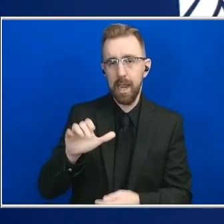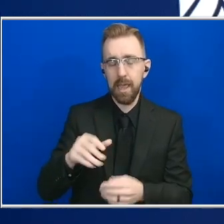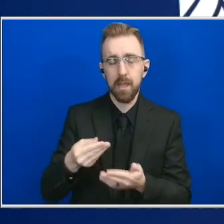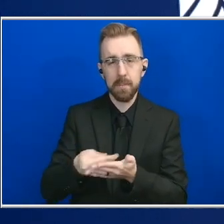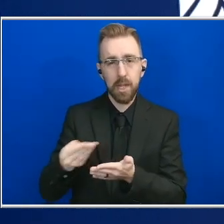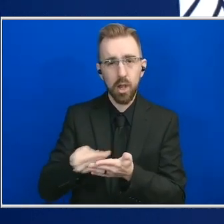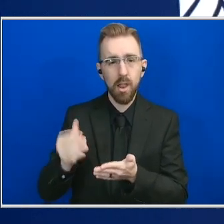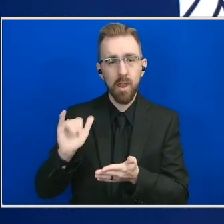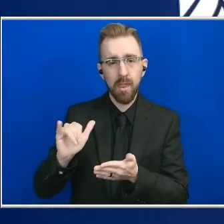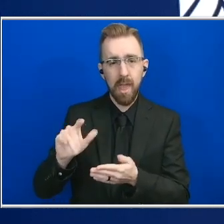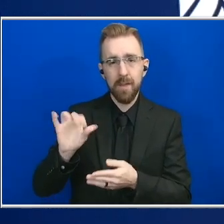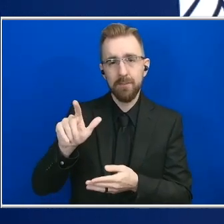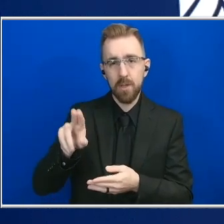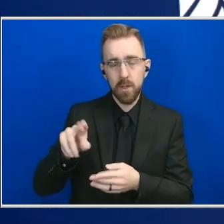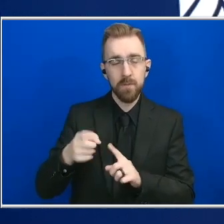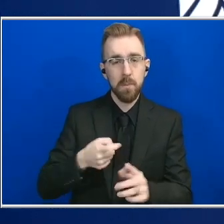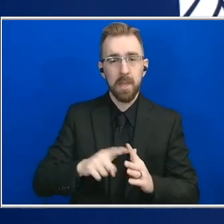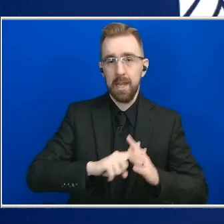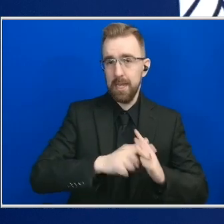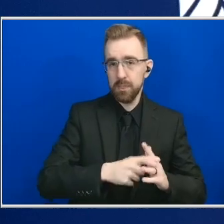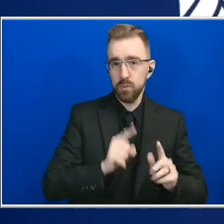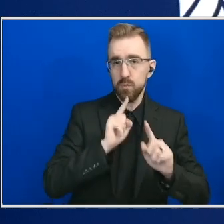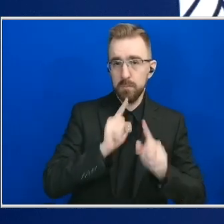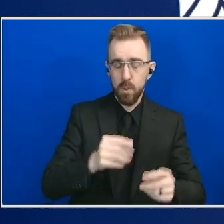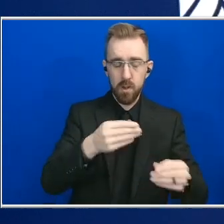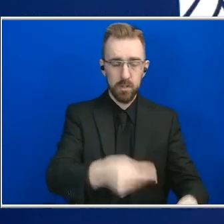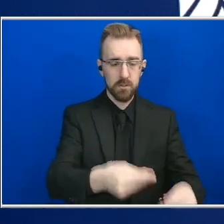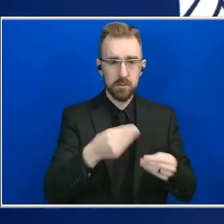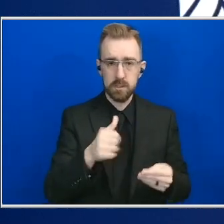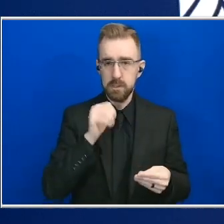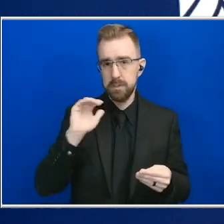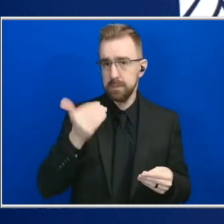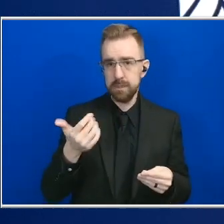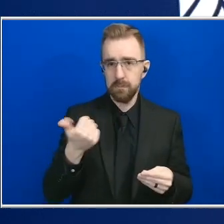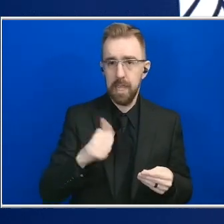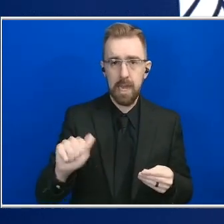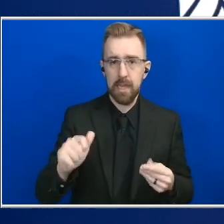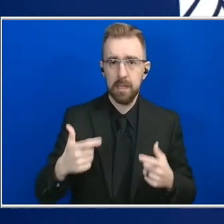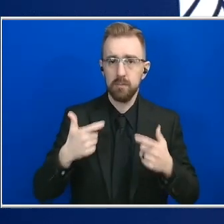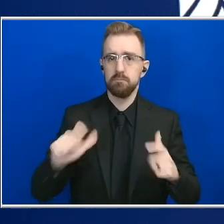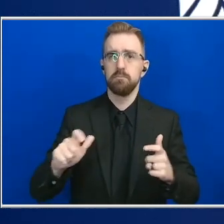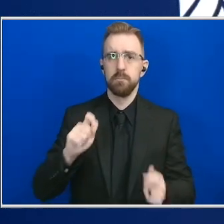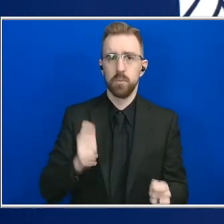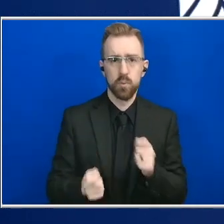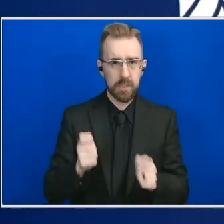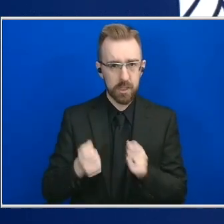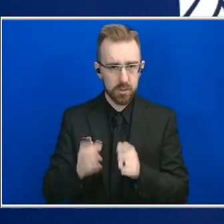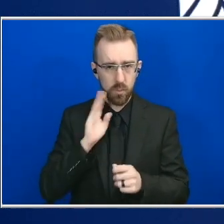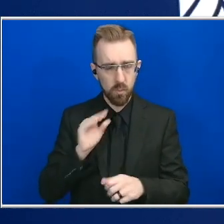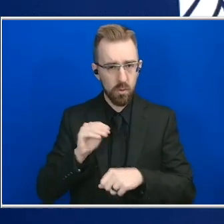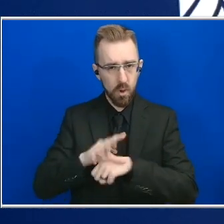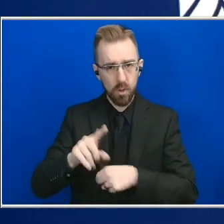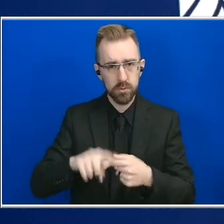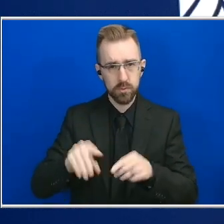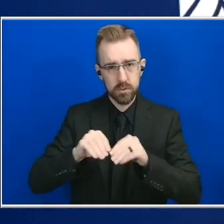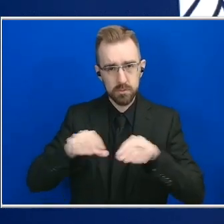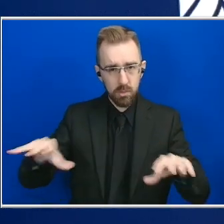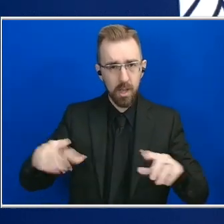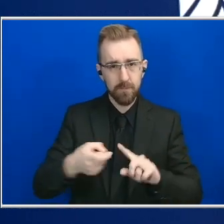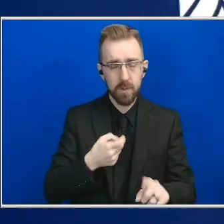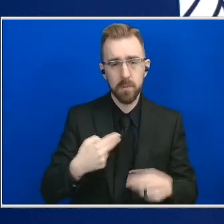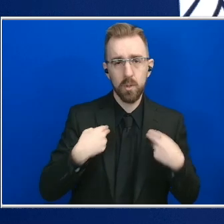that from the initial reports, it doesn't seem like there was any major mutations that would cause it to spread from human to human